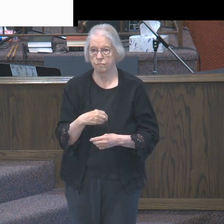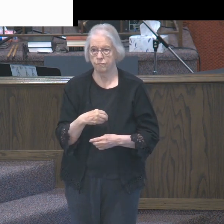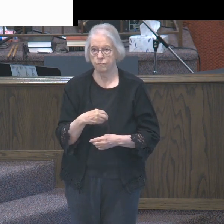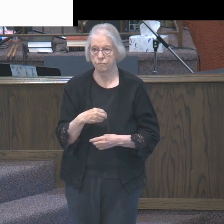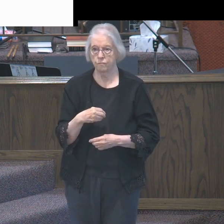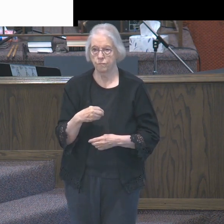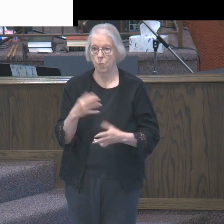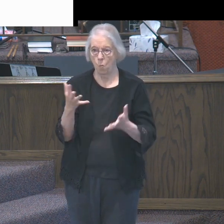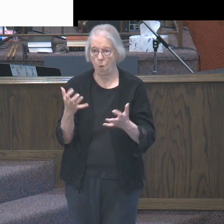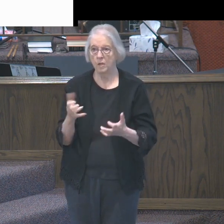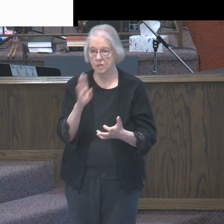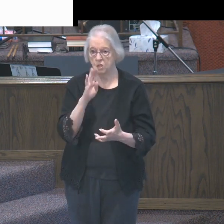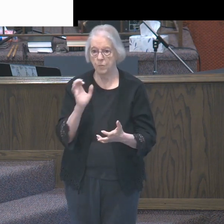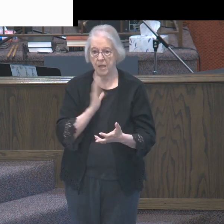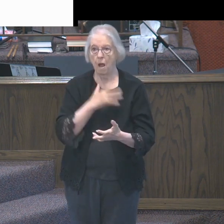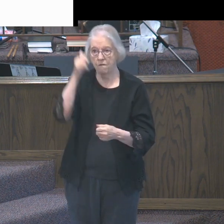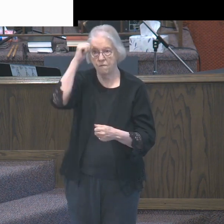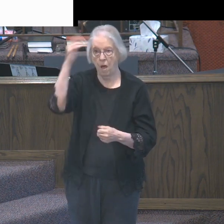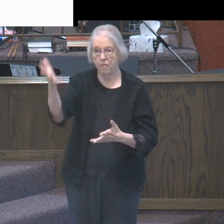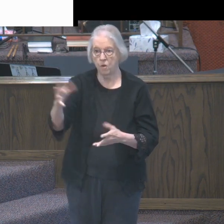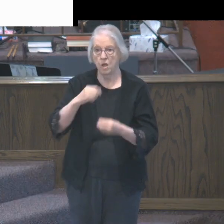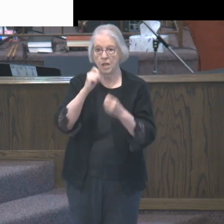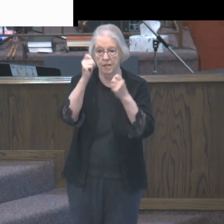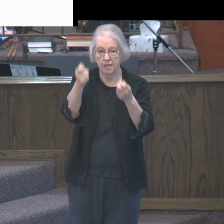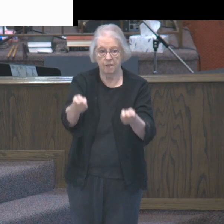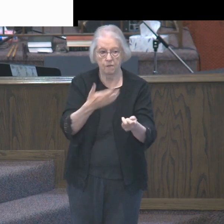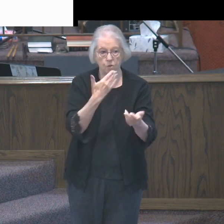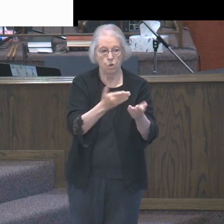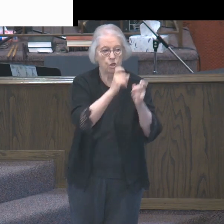Our Father, Jesus says, when you pray,